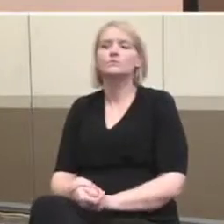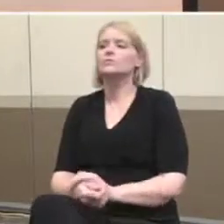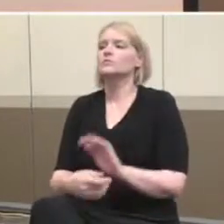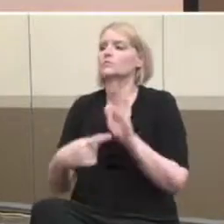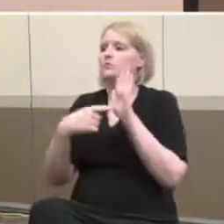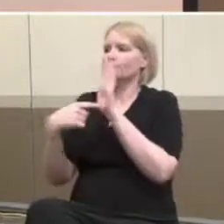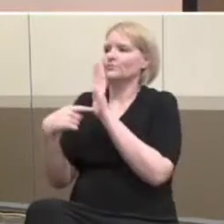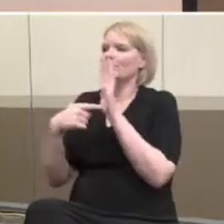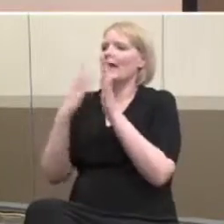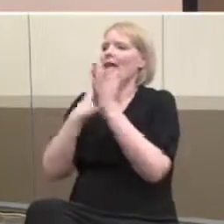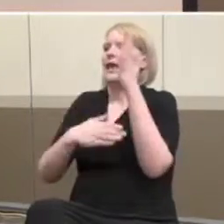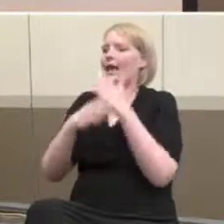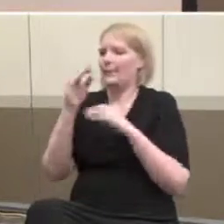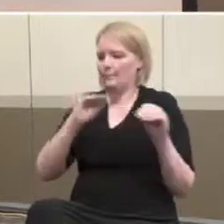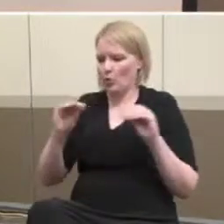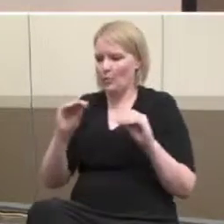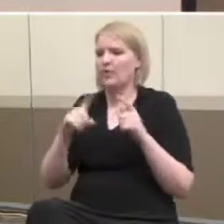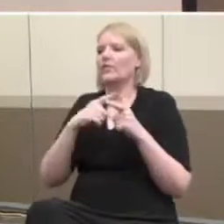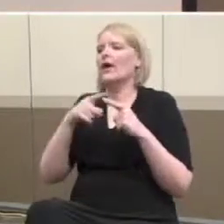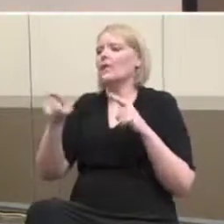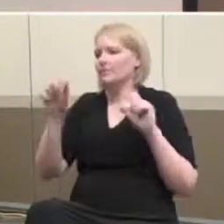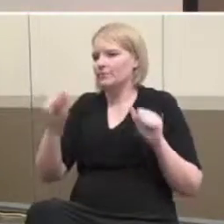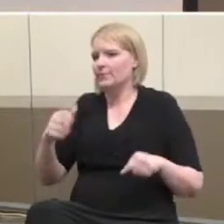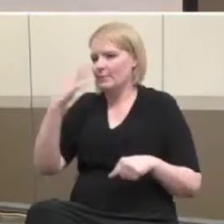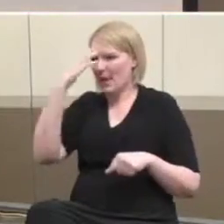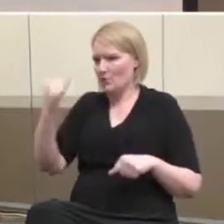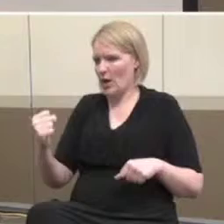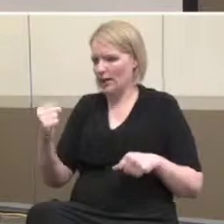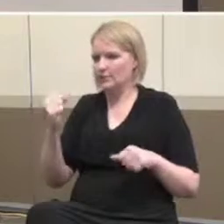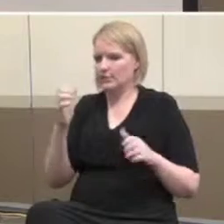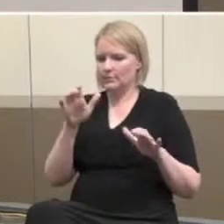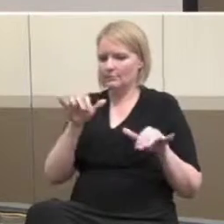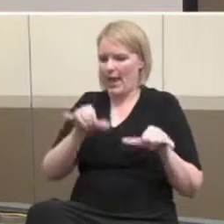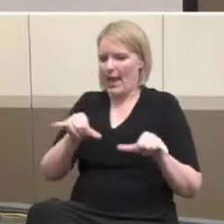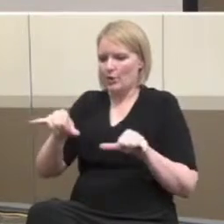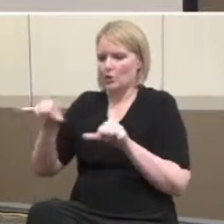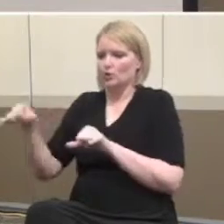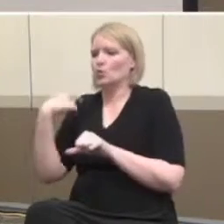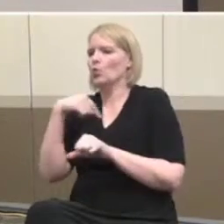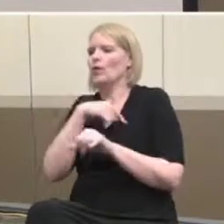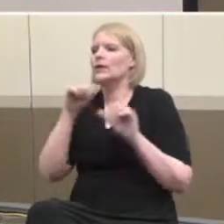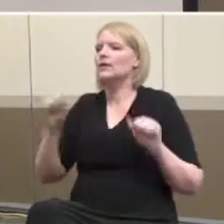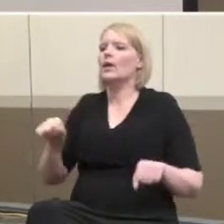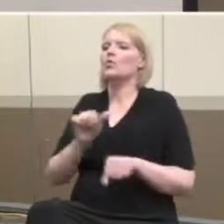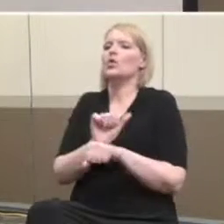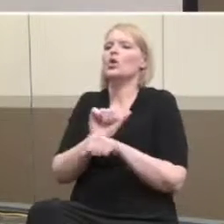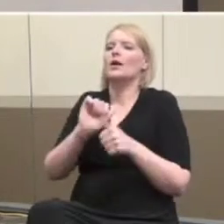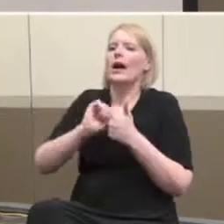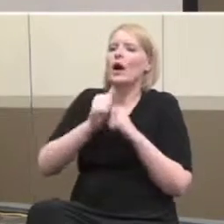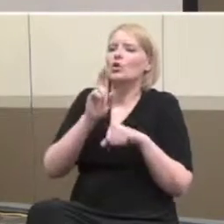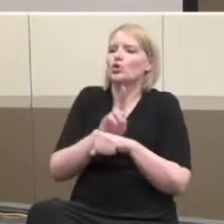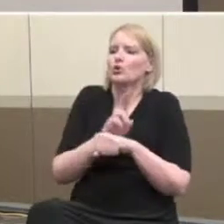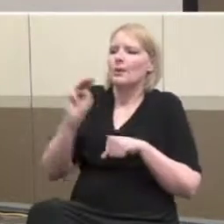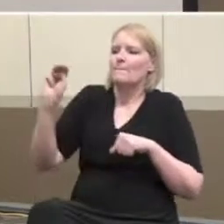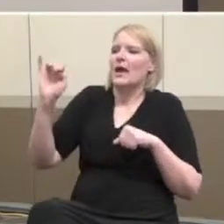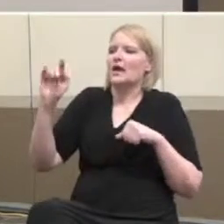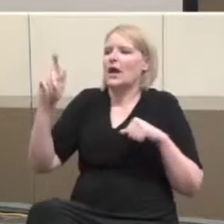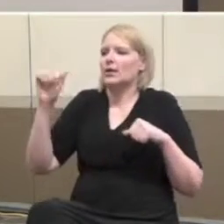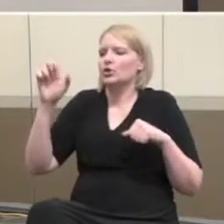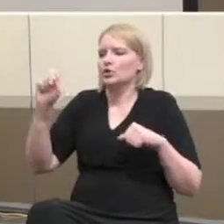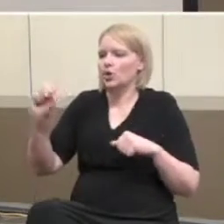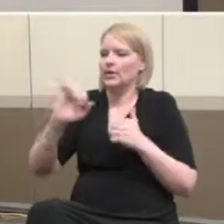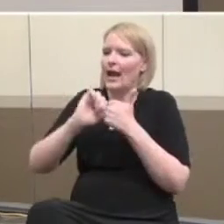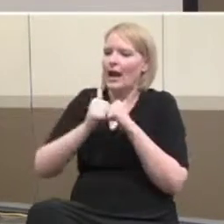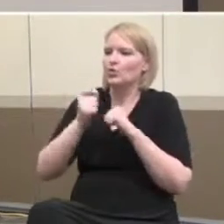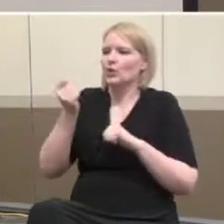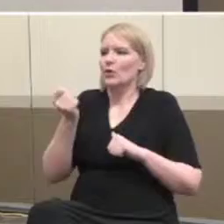hand movements, then they would be able to memorize these rhythm patterns. We would work on how to use metacognition to talk about how to get